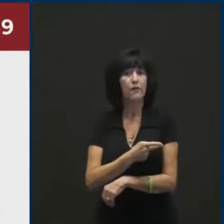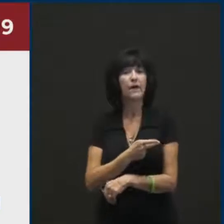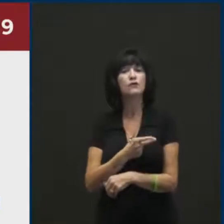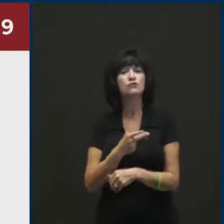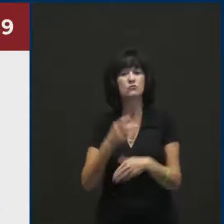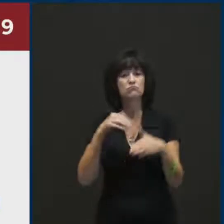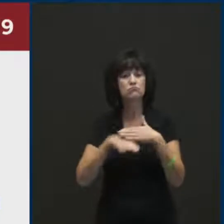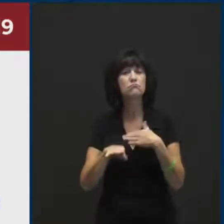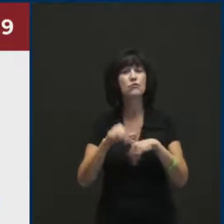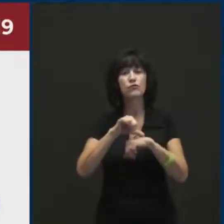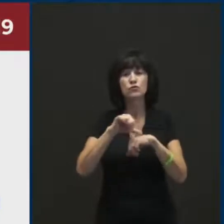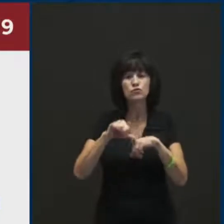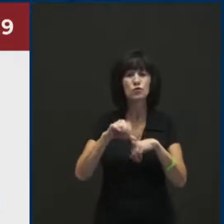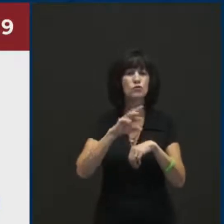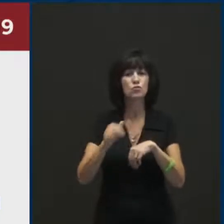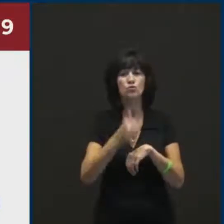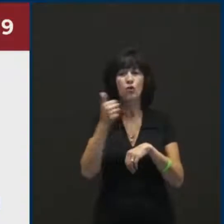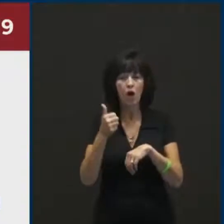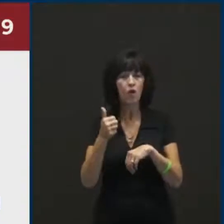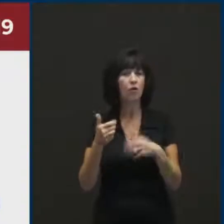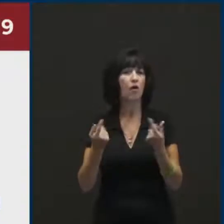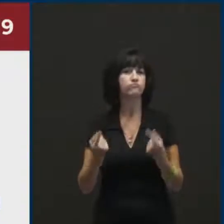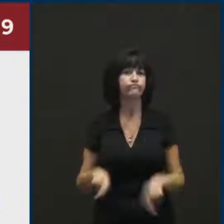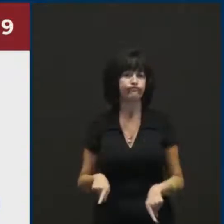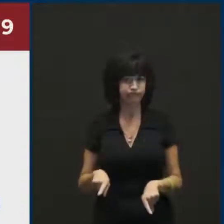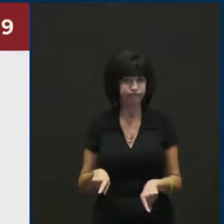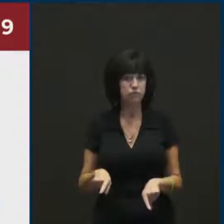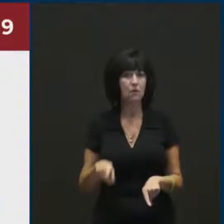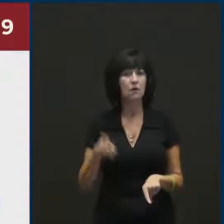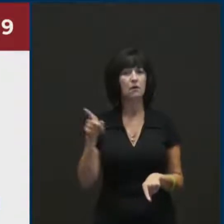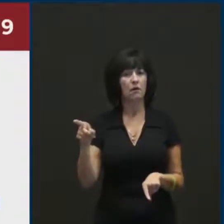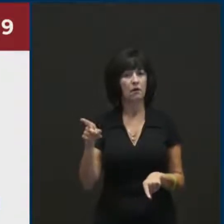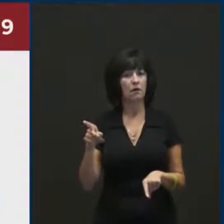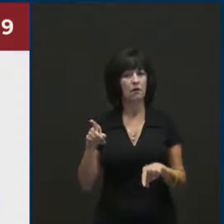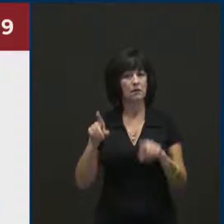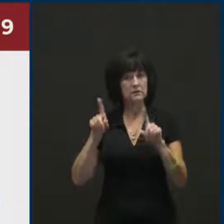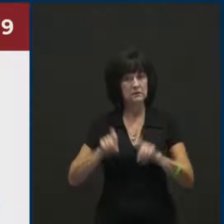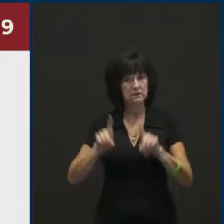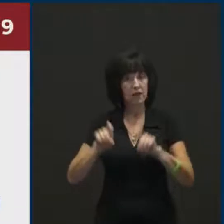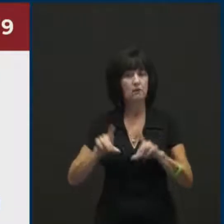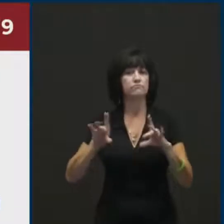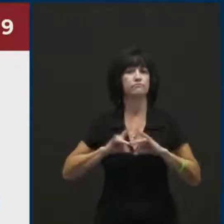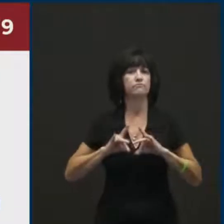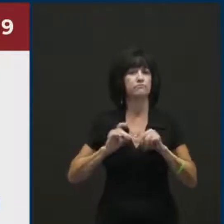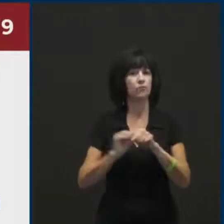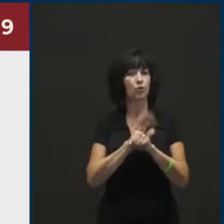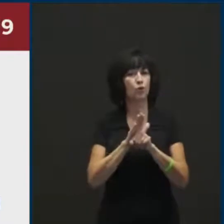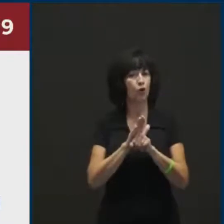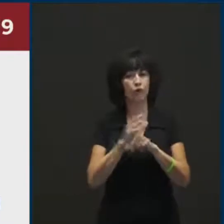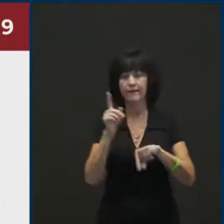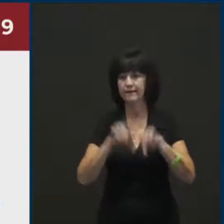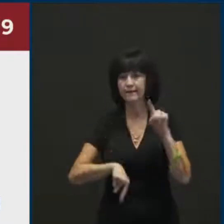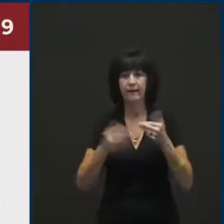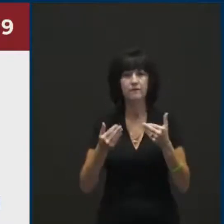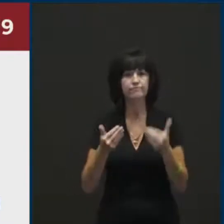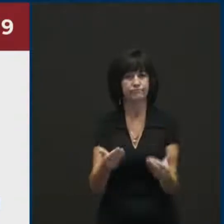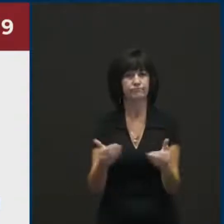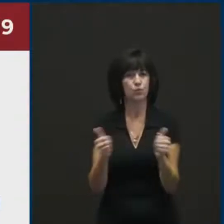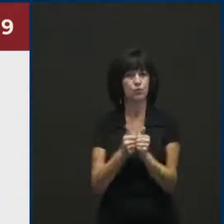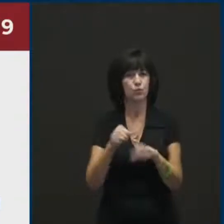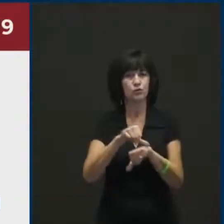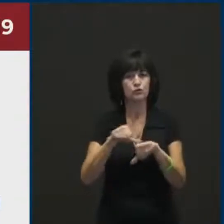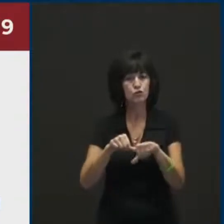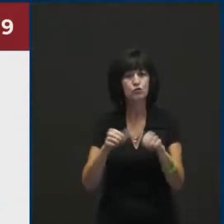and tested positive and were not able to follow through, at least at that time. So an area of concern, and